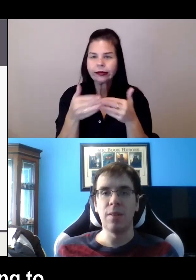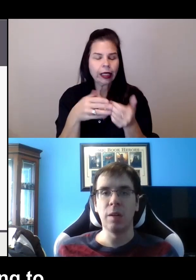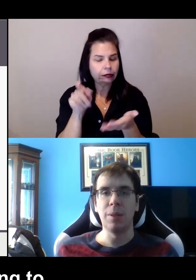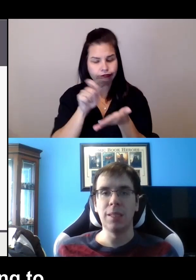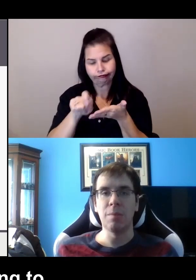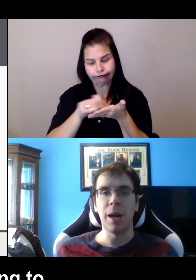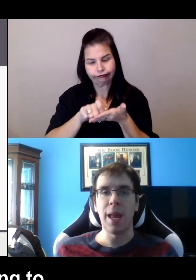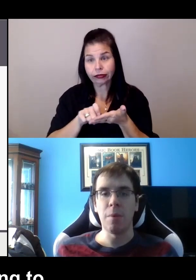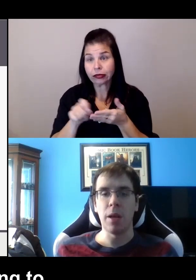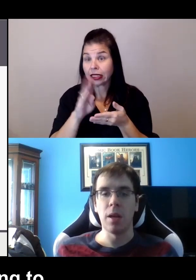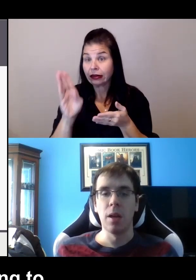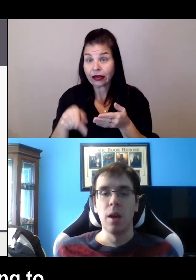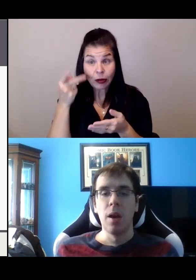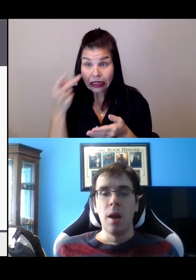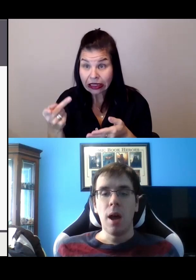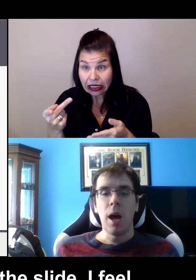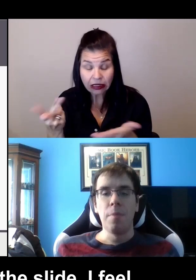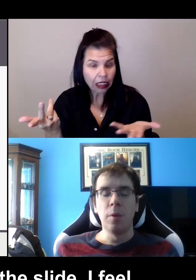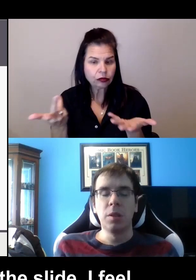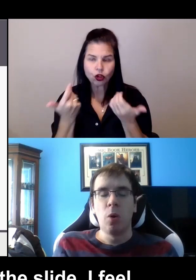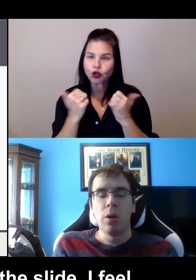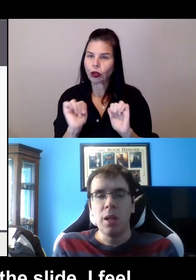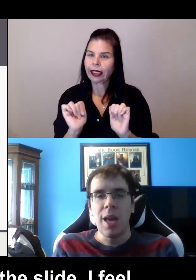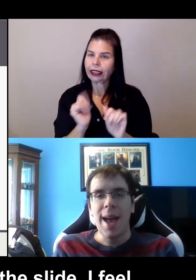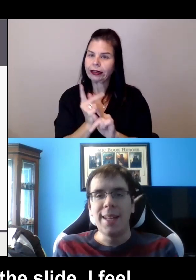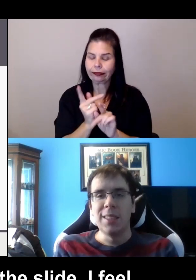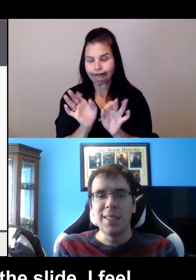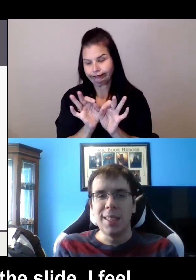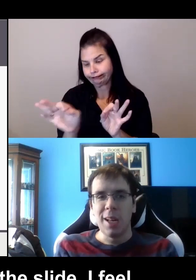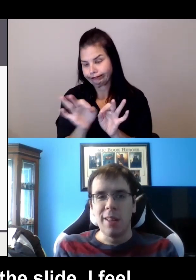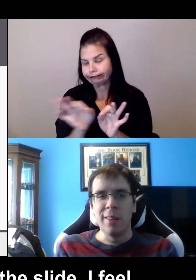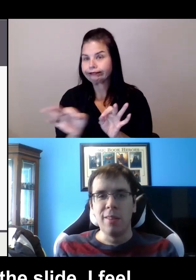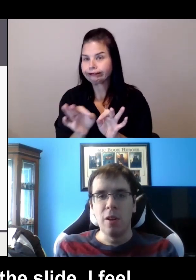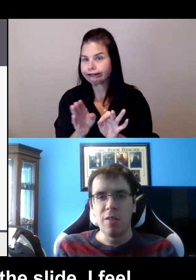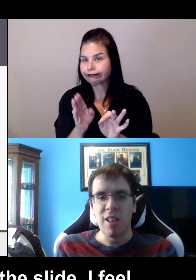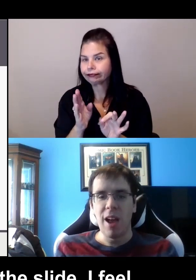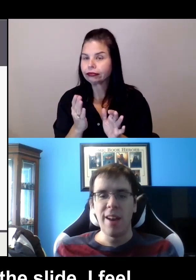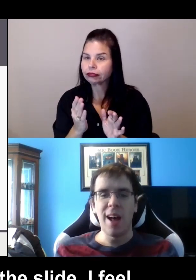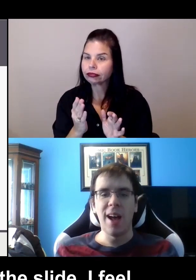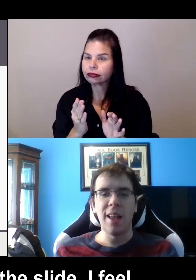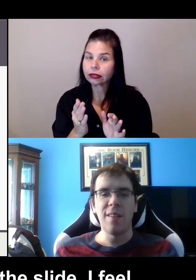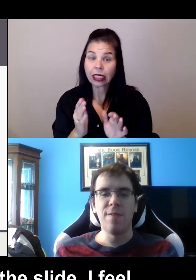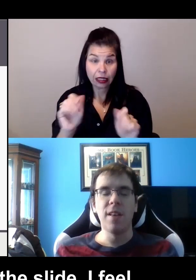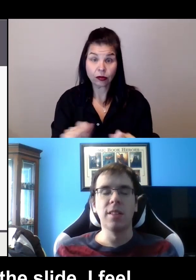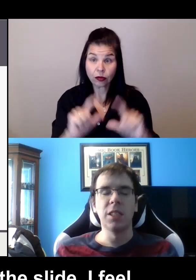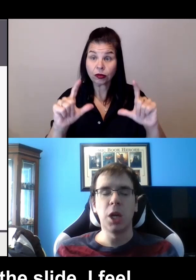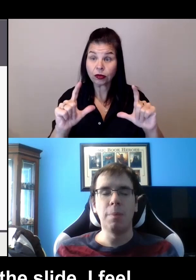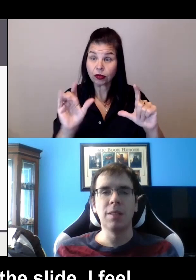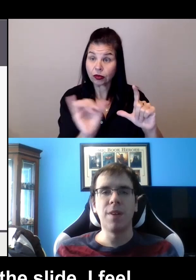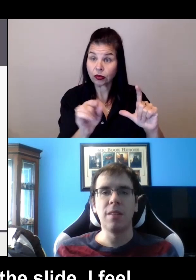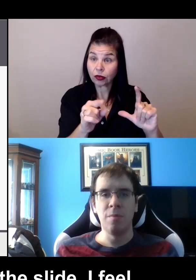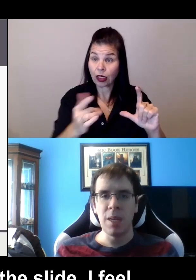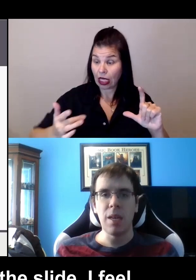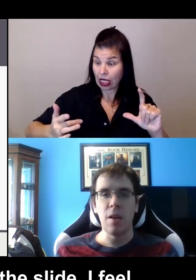if it's never going to be seen by anybody. Most importantly, as it says on the slide, I feel this